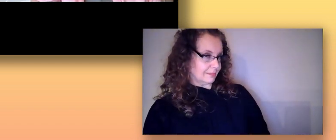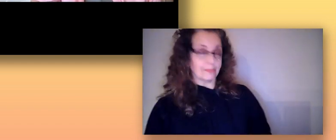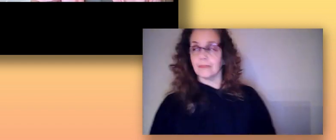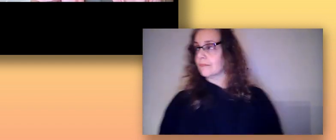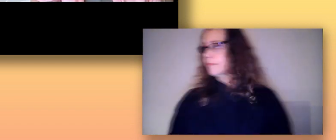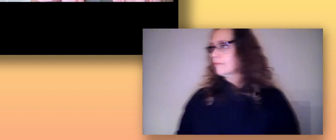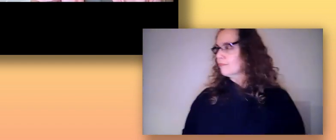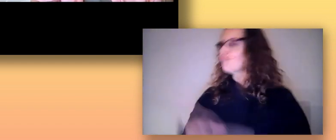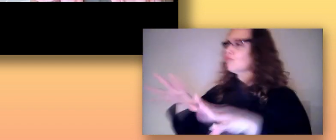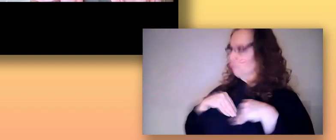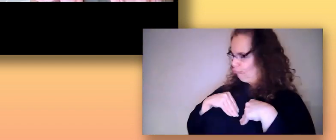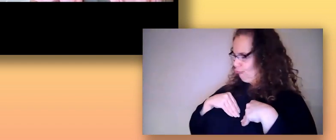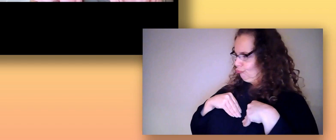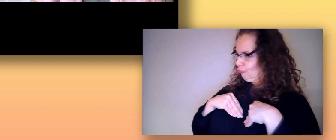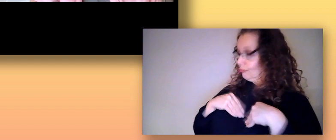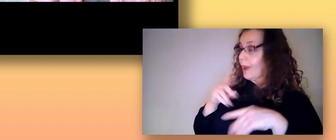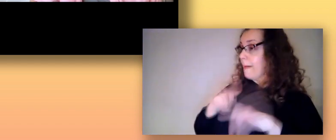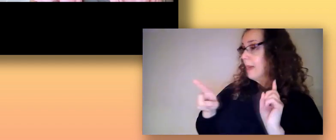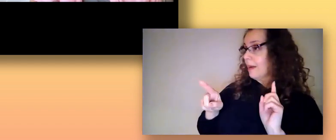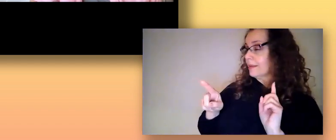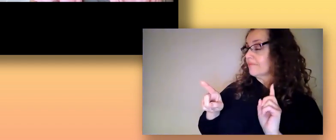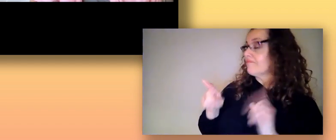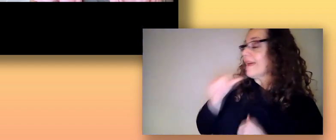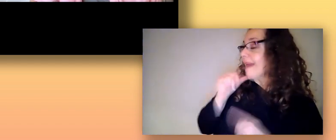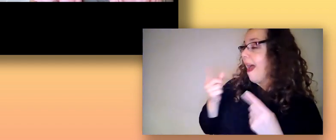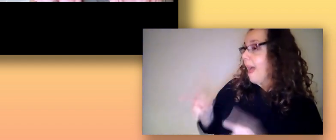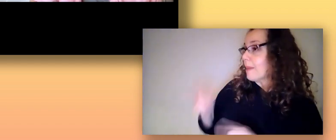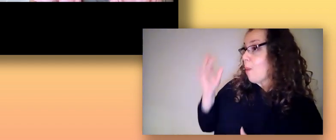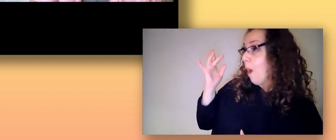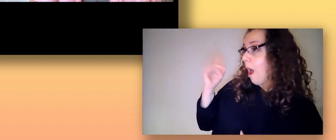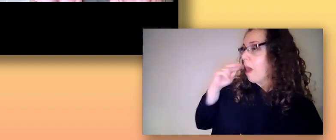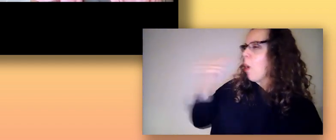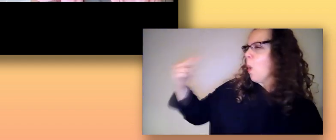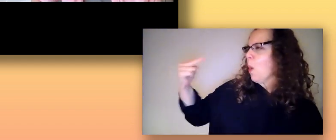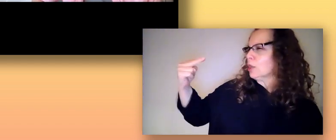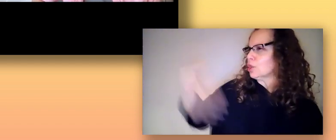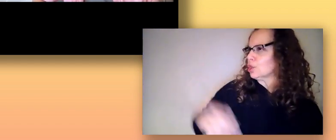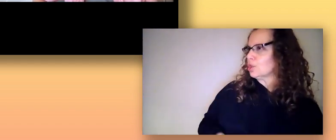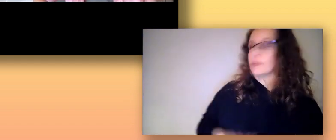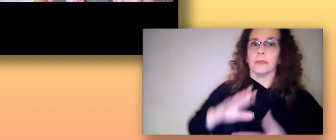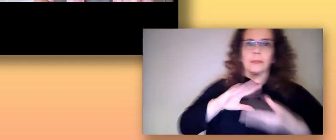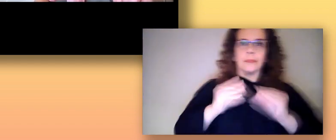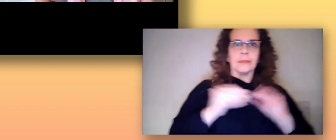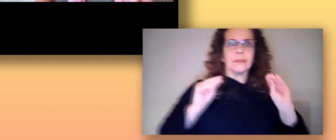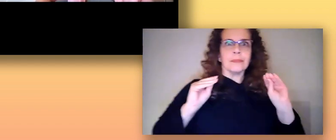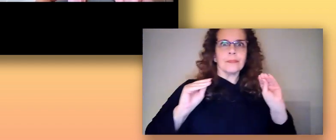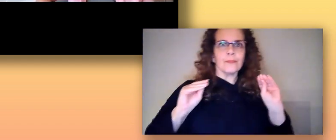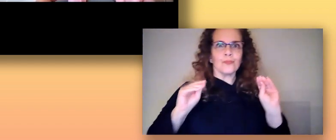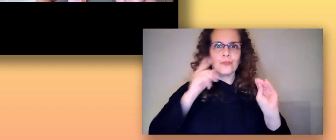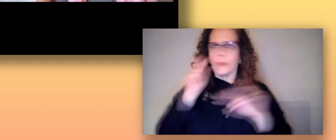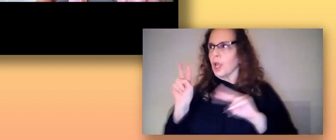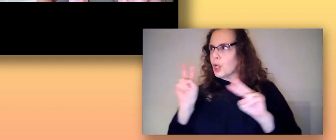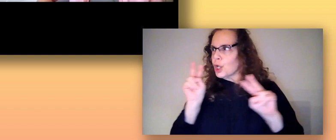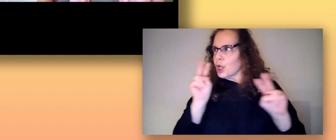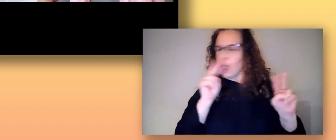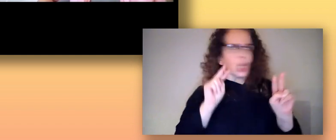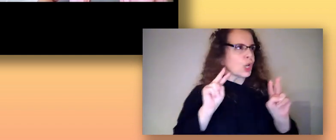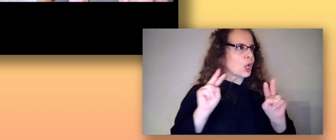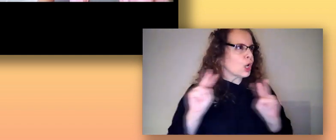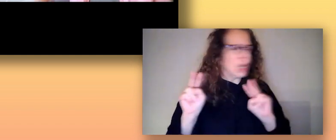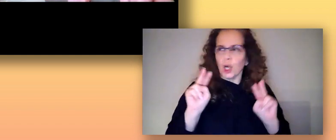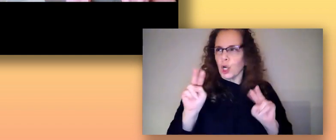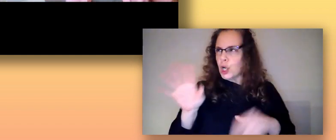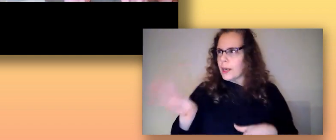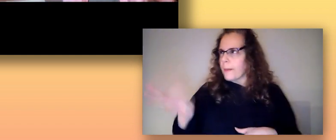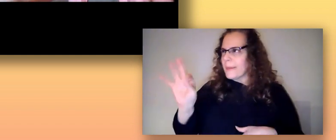Deal. But that won't happen. Watch me. Our young lover looks around the pantry until he